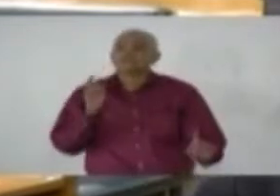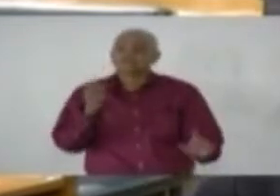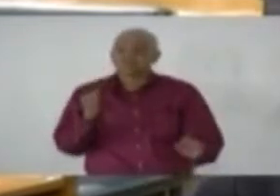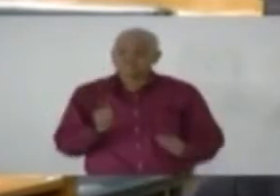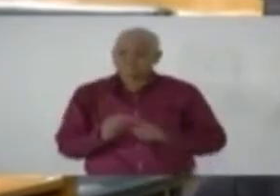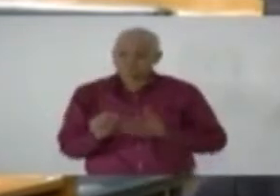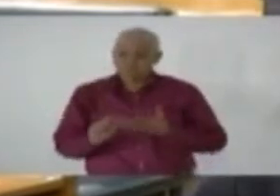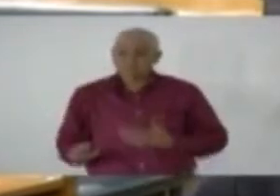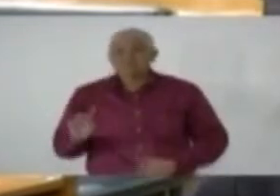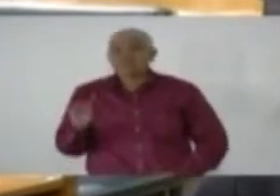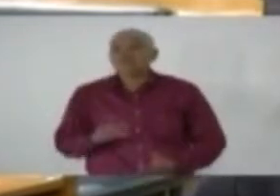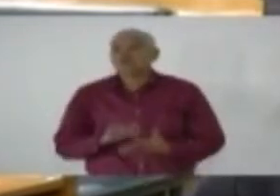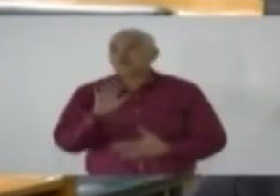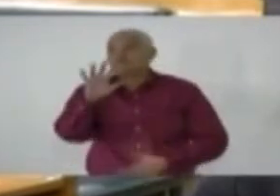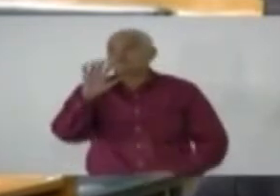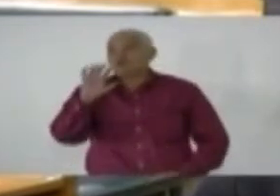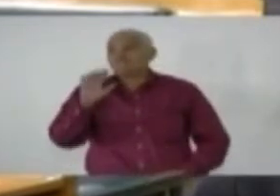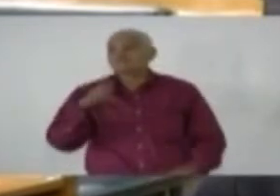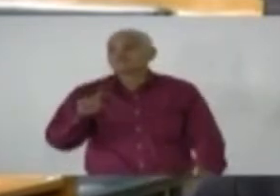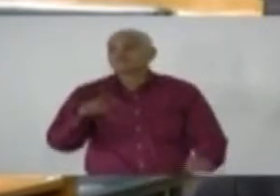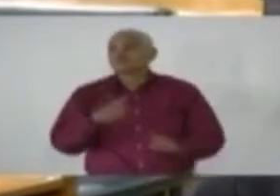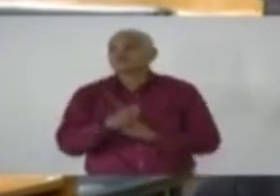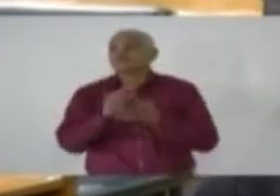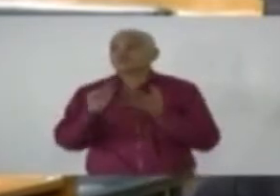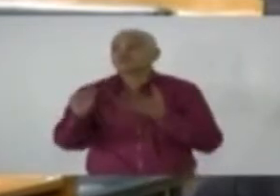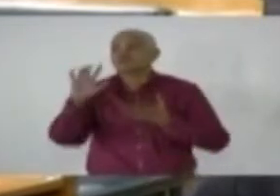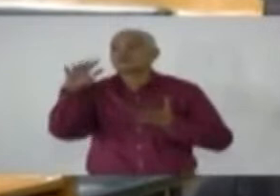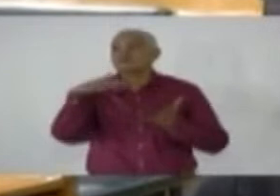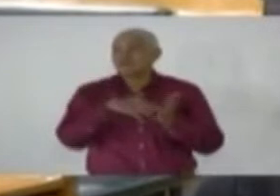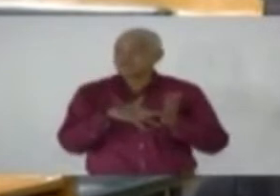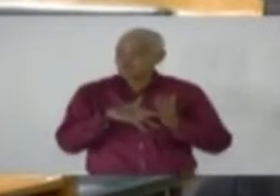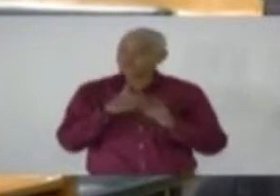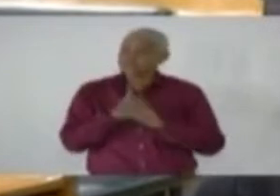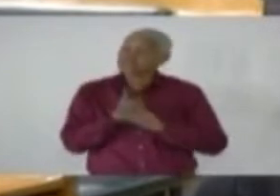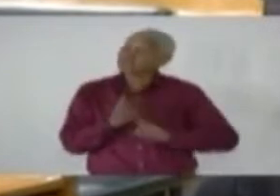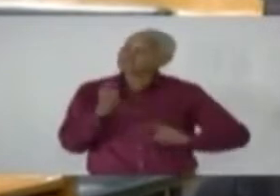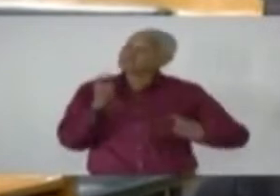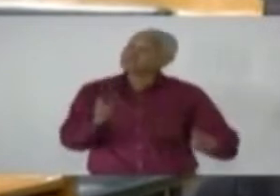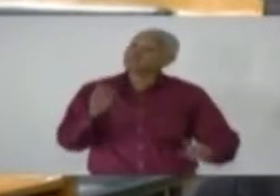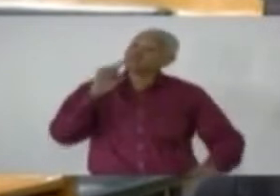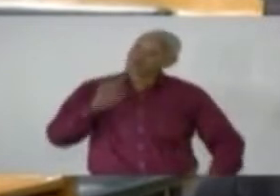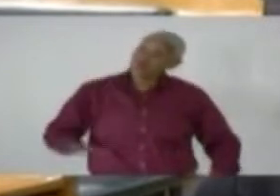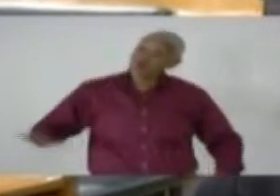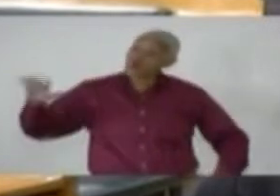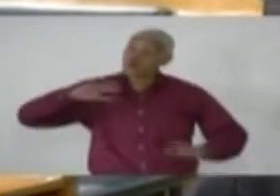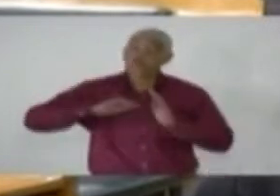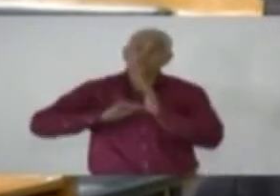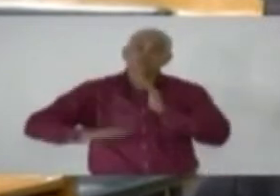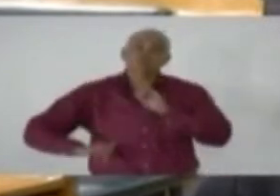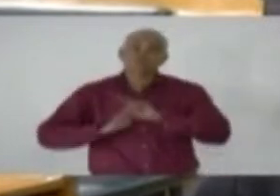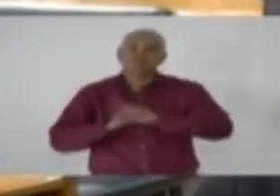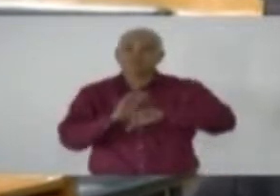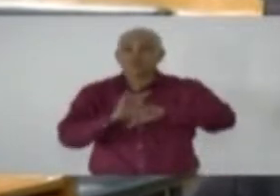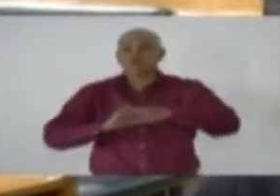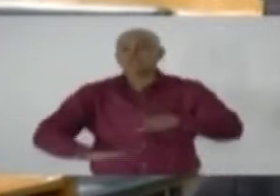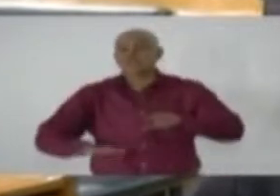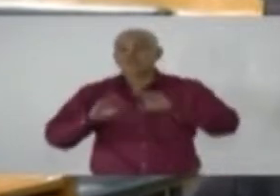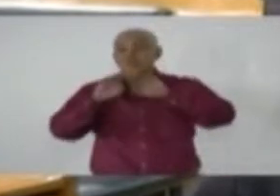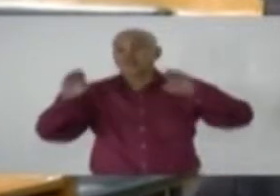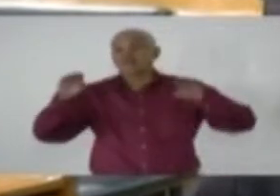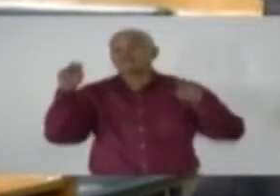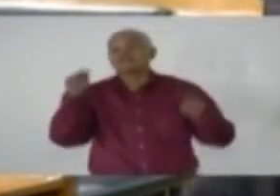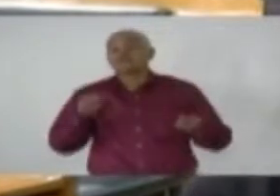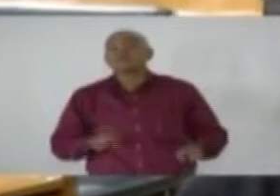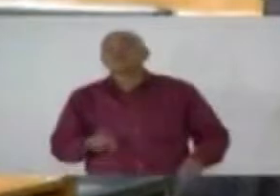of 8,500, while a grant of 5,000 was given to every student at the early childhood level